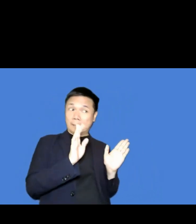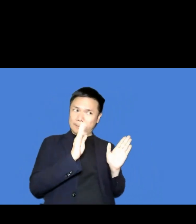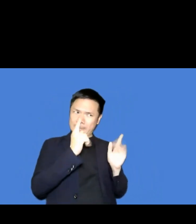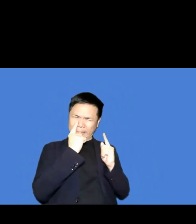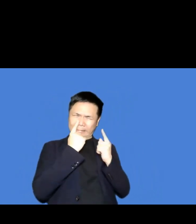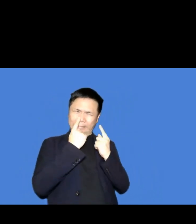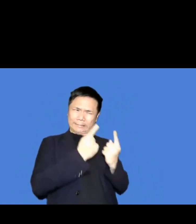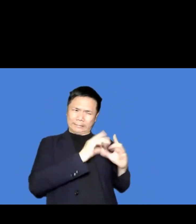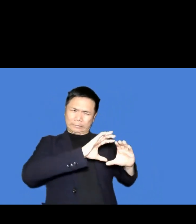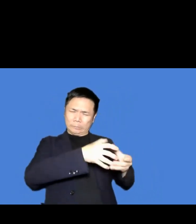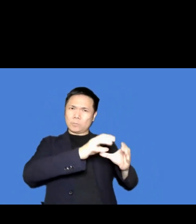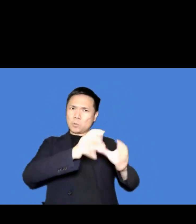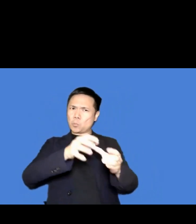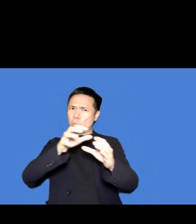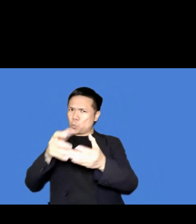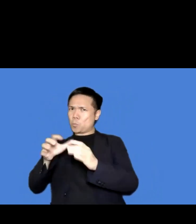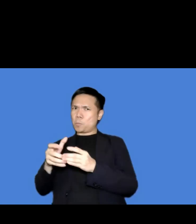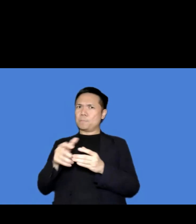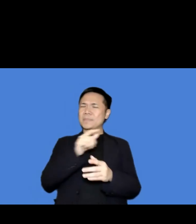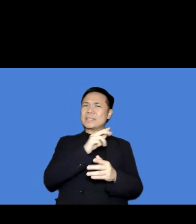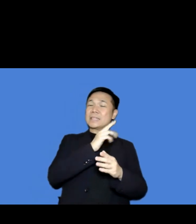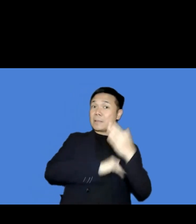with disability in a more intersectional way.